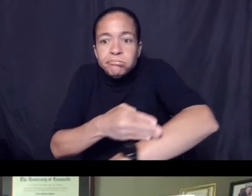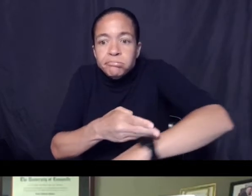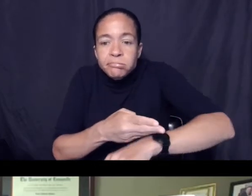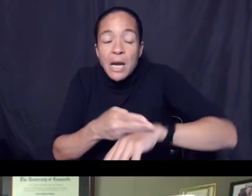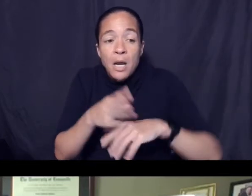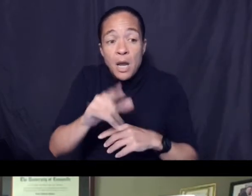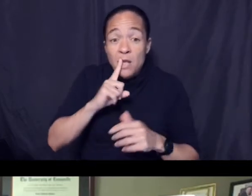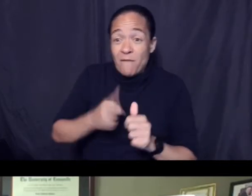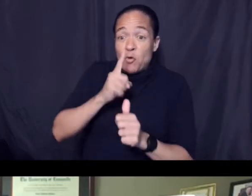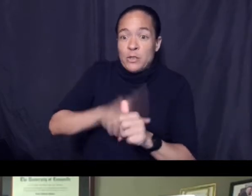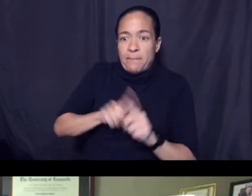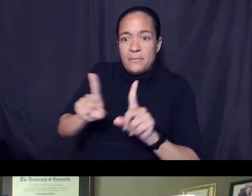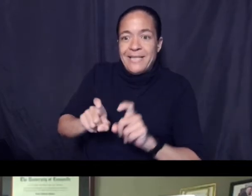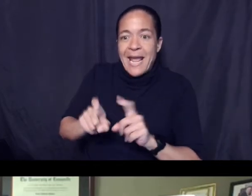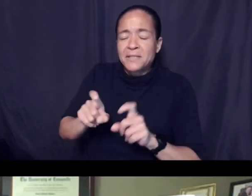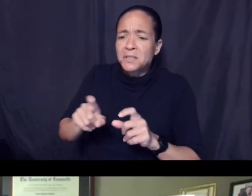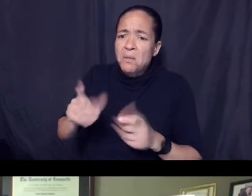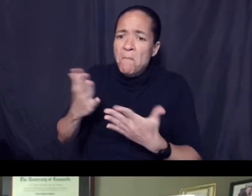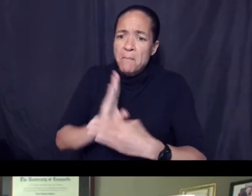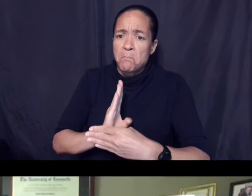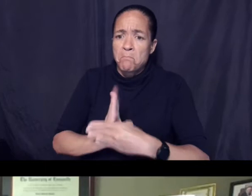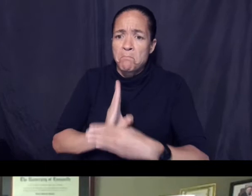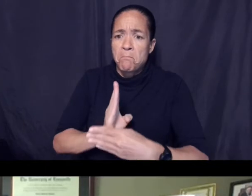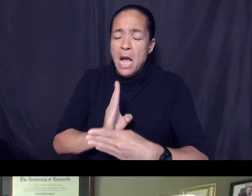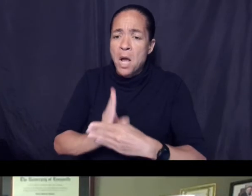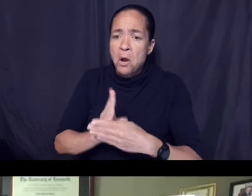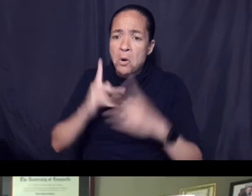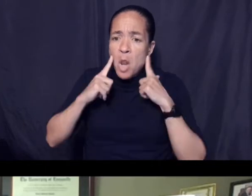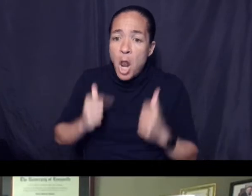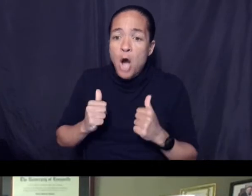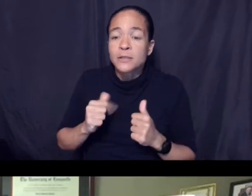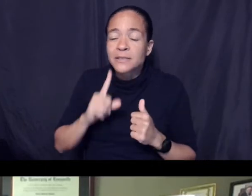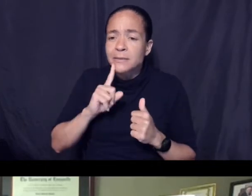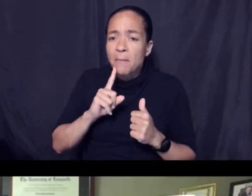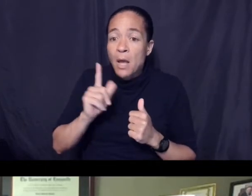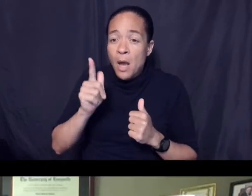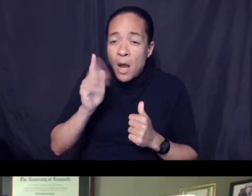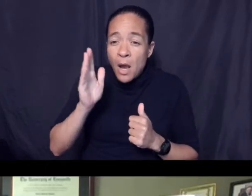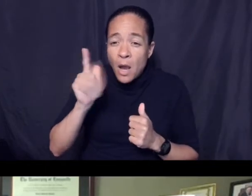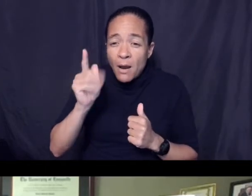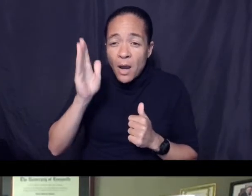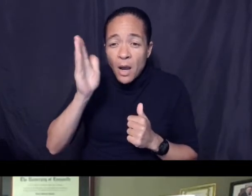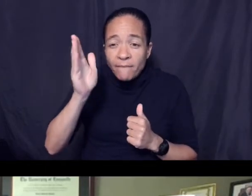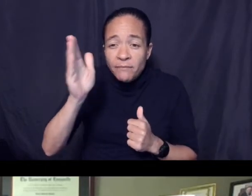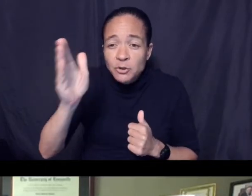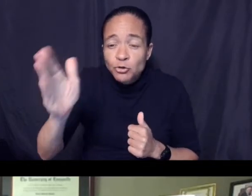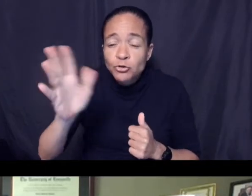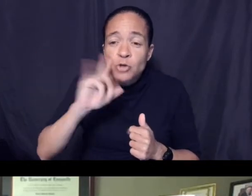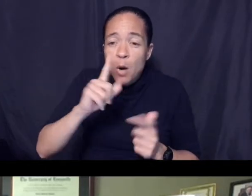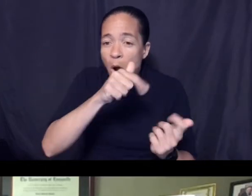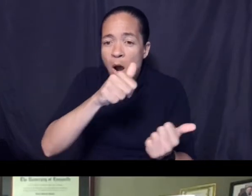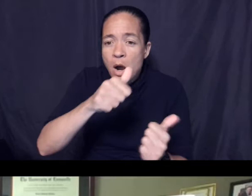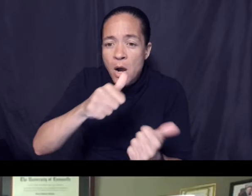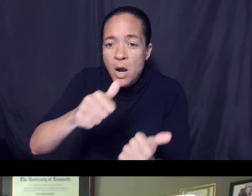hearing or mild loss. But with time and without antiviral therapy, infants may lose some of that hearing